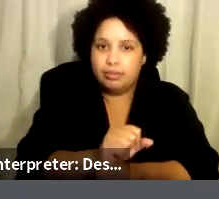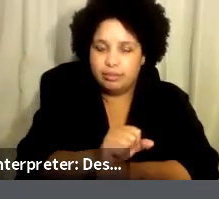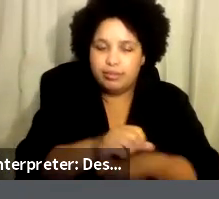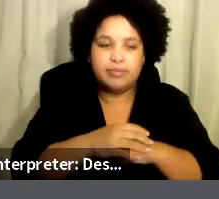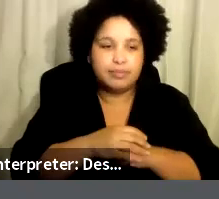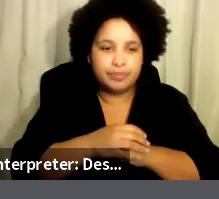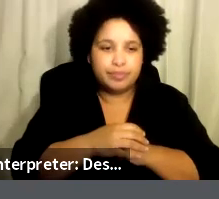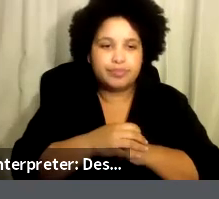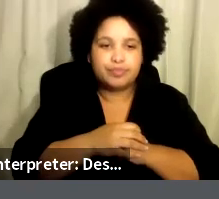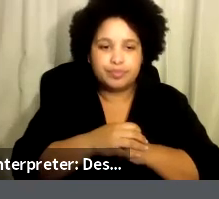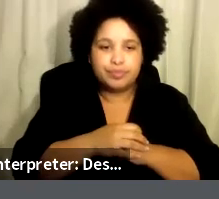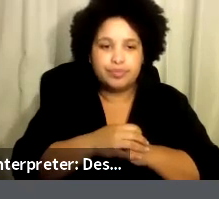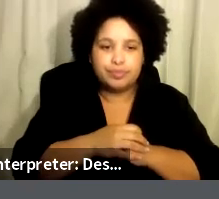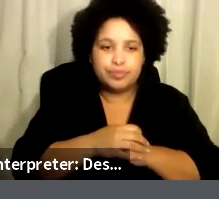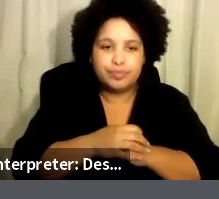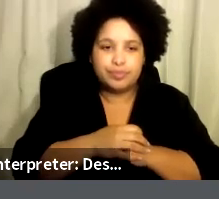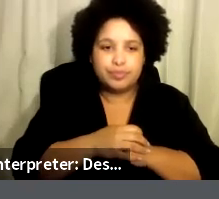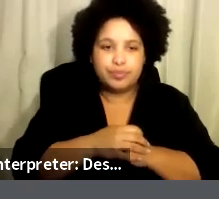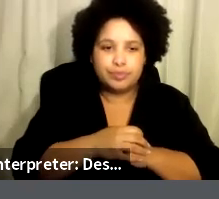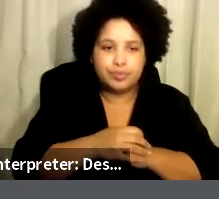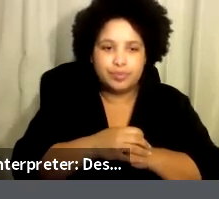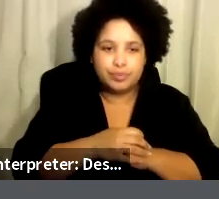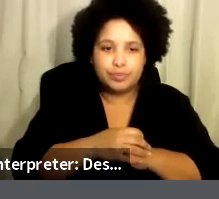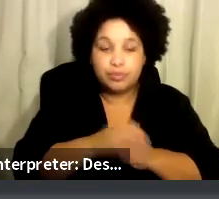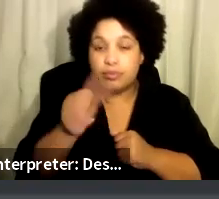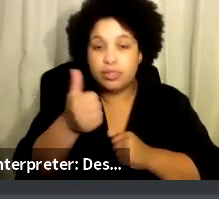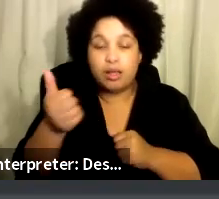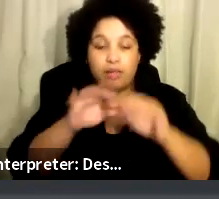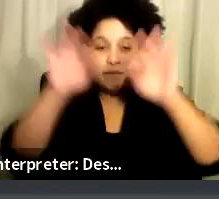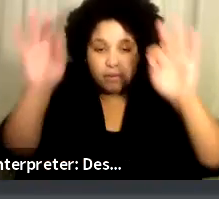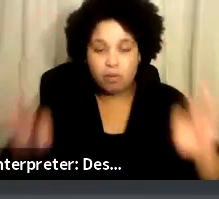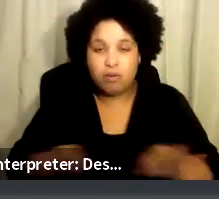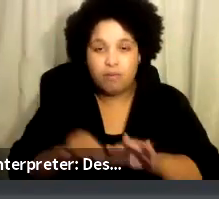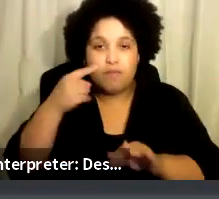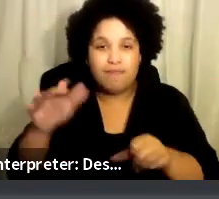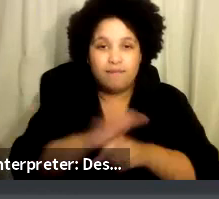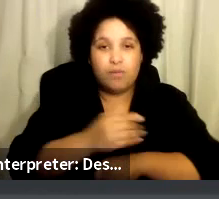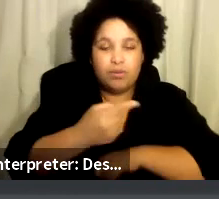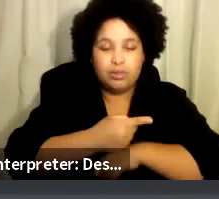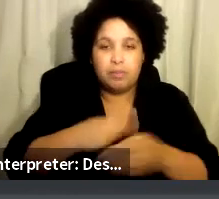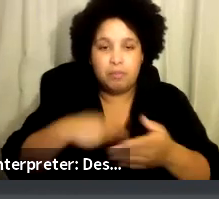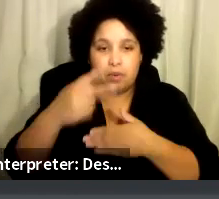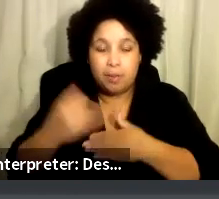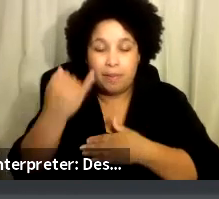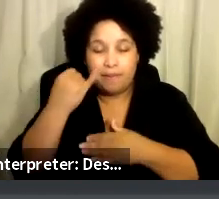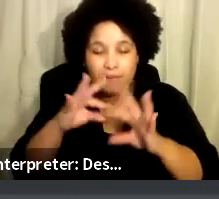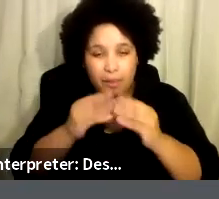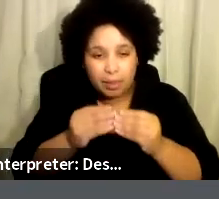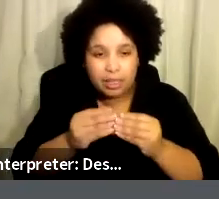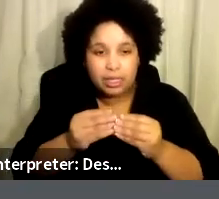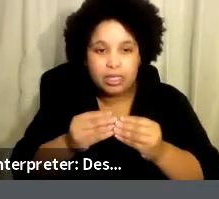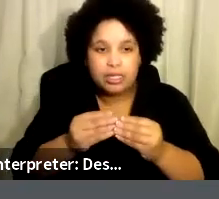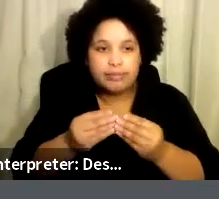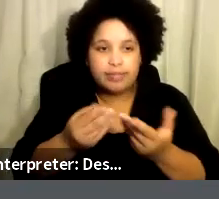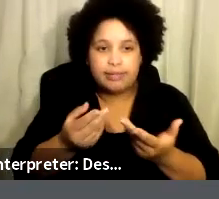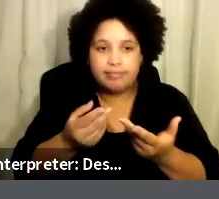There's also this other form for the full day program. If a family is